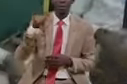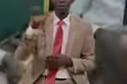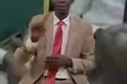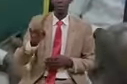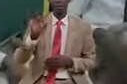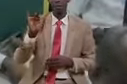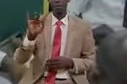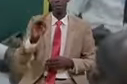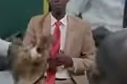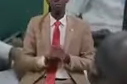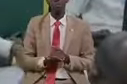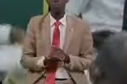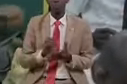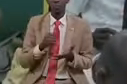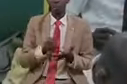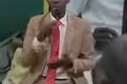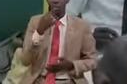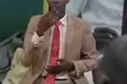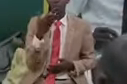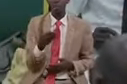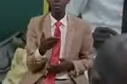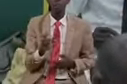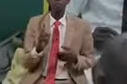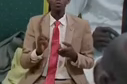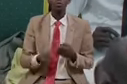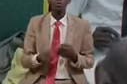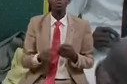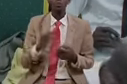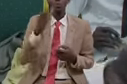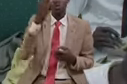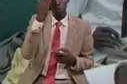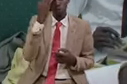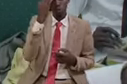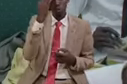2 Corinthians chapter 5 verse 19, it says, to which, that means,